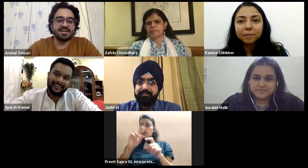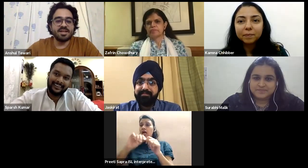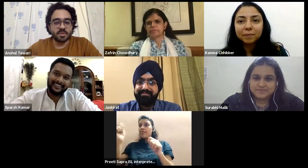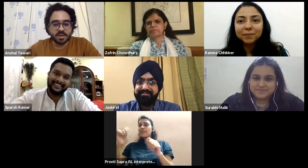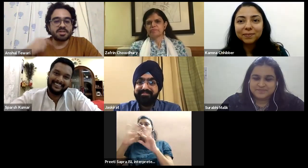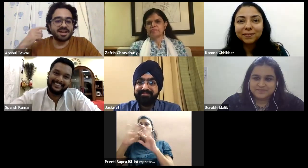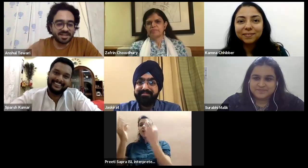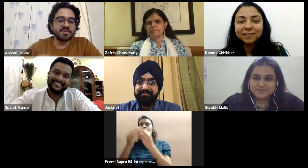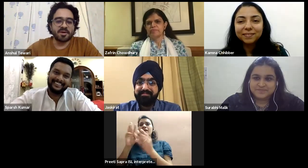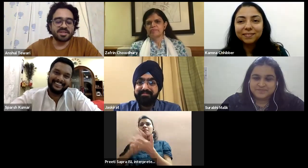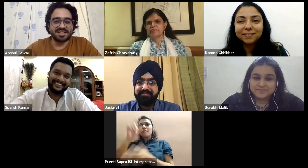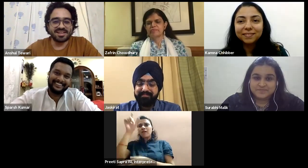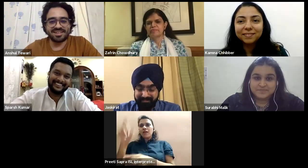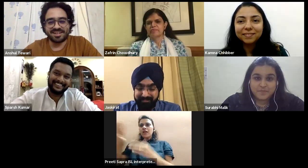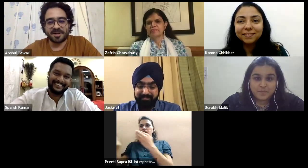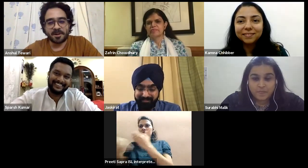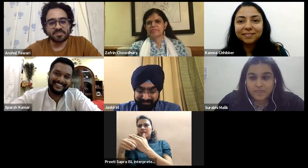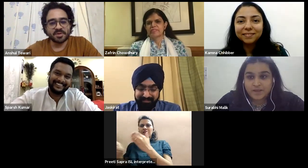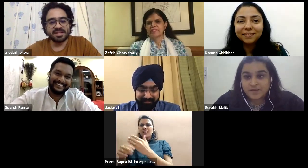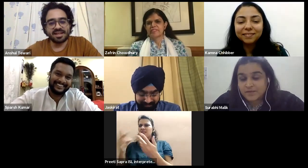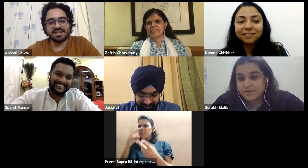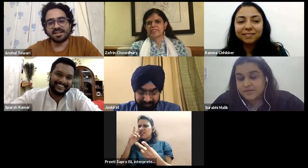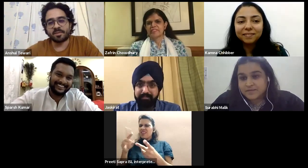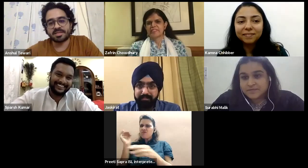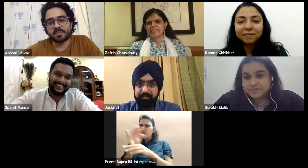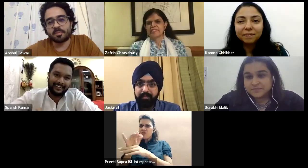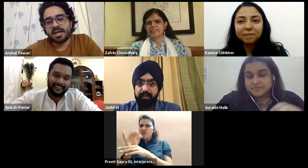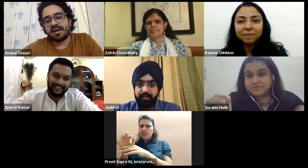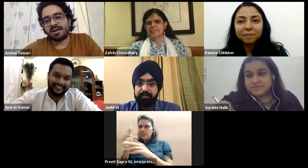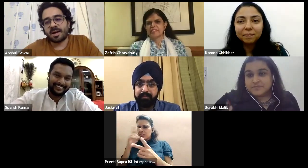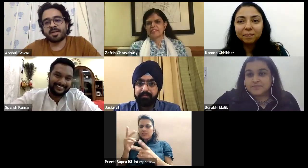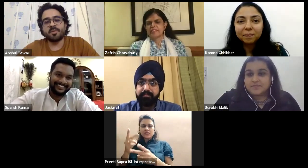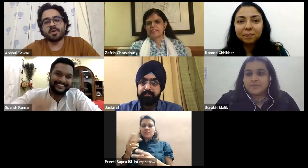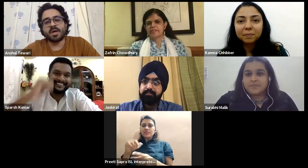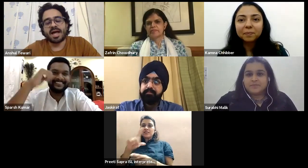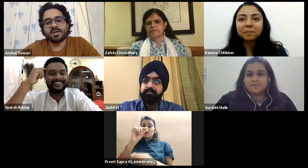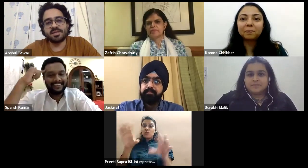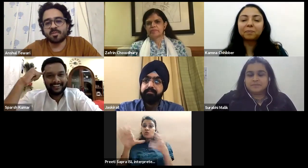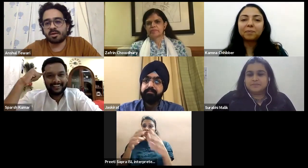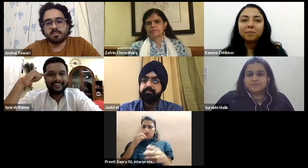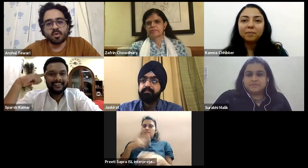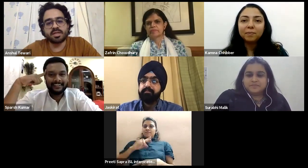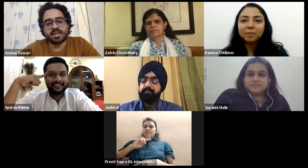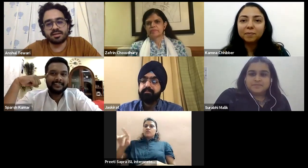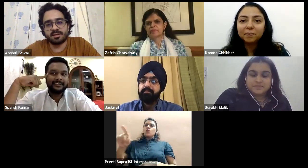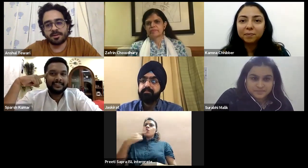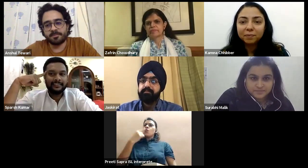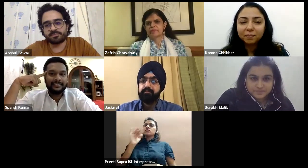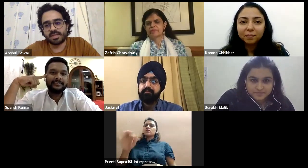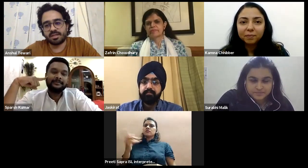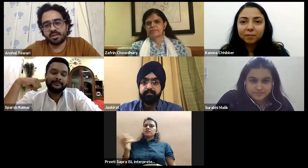back so he could continue countering it, in the WhatsApp group. Kamna, do you want to add to this? What more than,